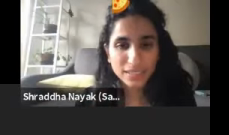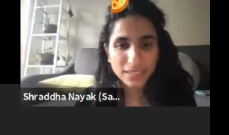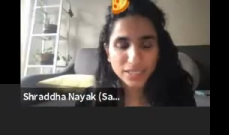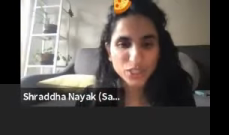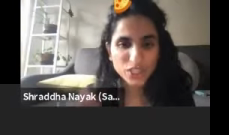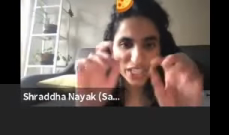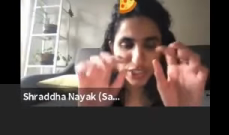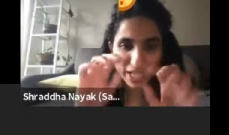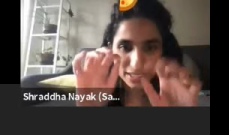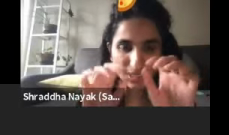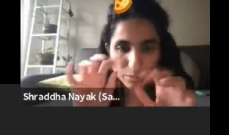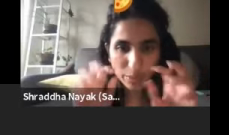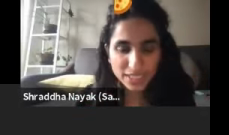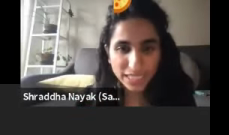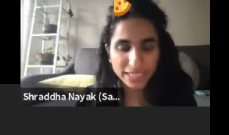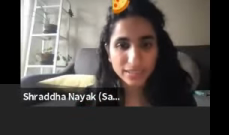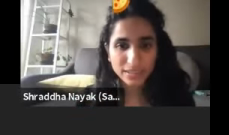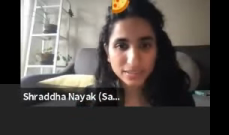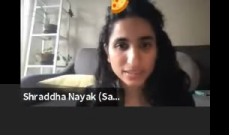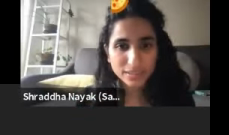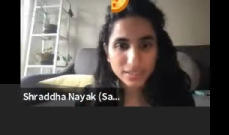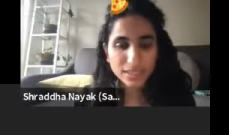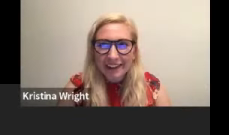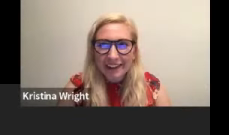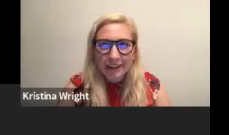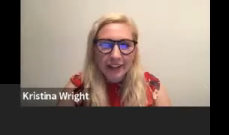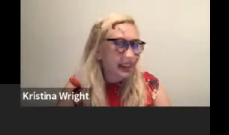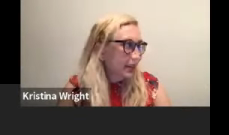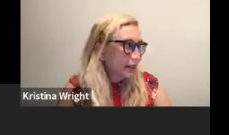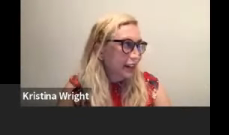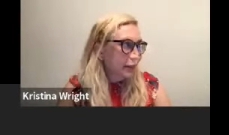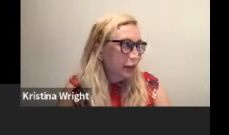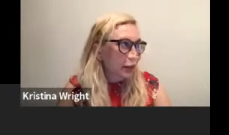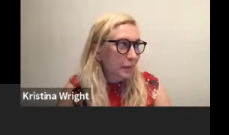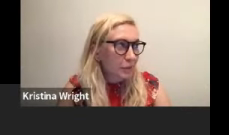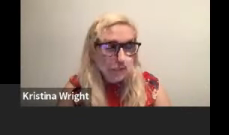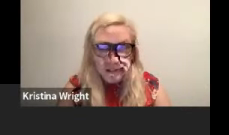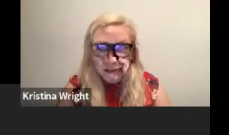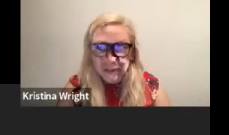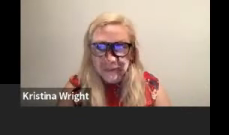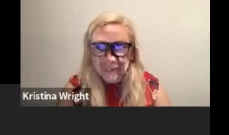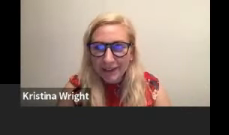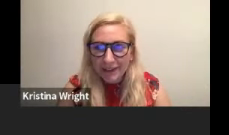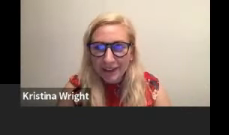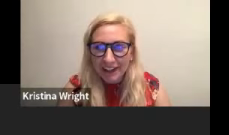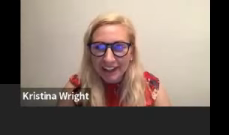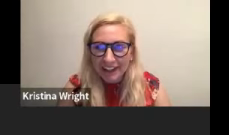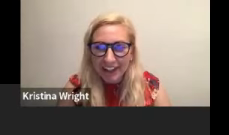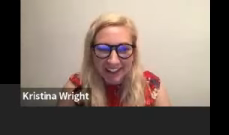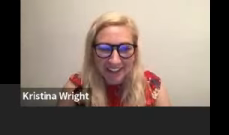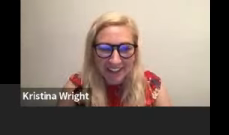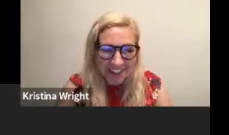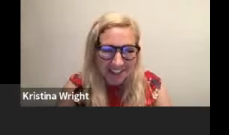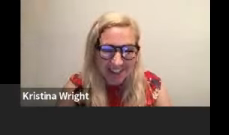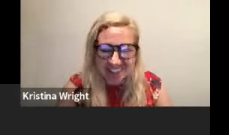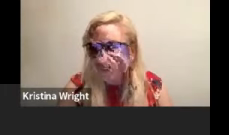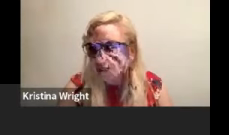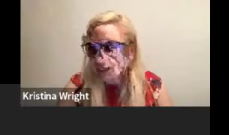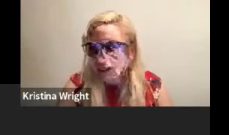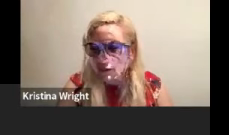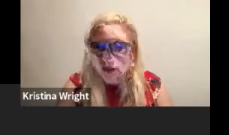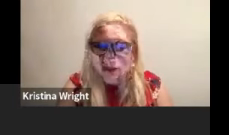Okay. It's just that you get pixelated. All right. I think I'm gonna go grab a charger while we're on here real quick and see if I think the one